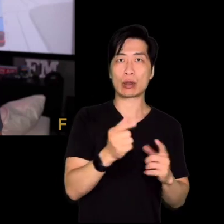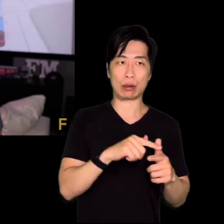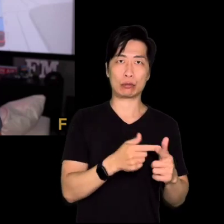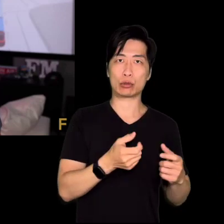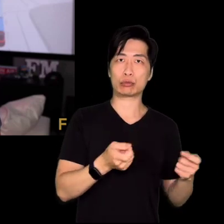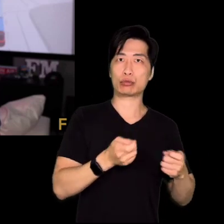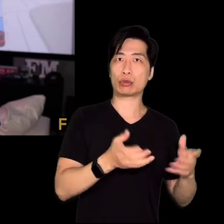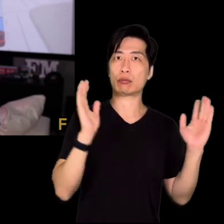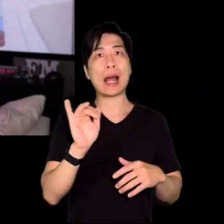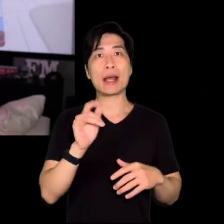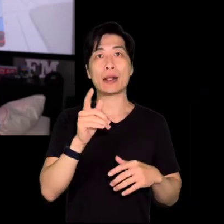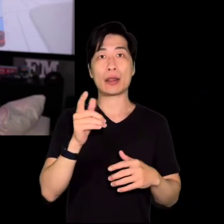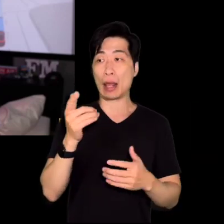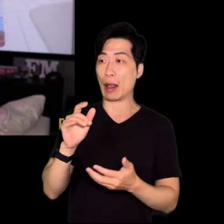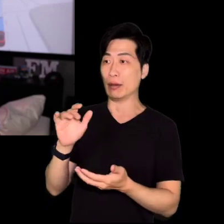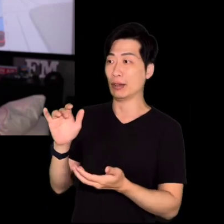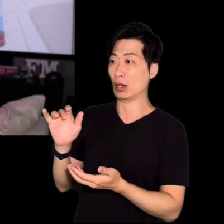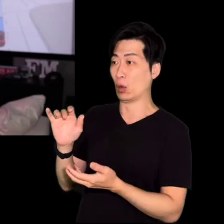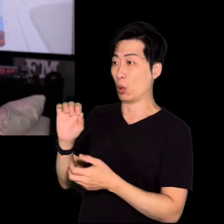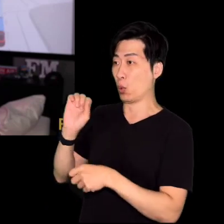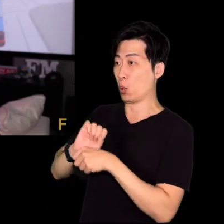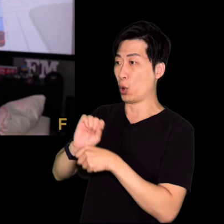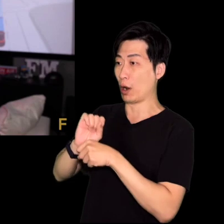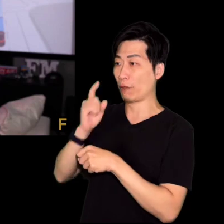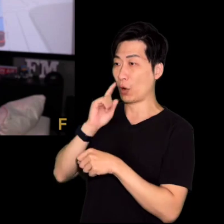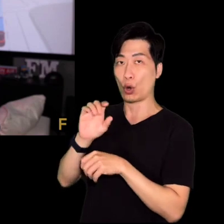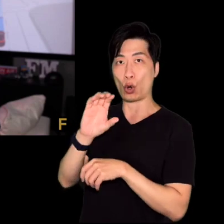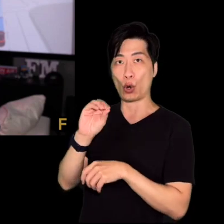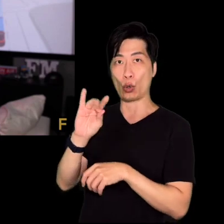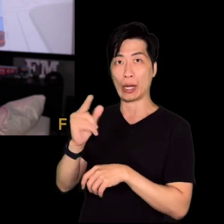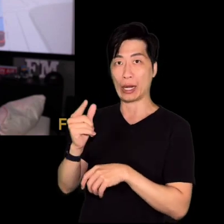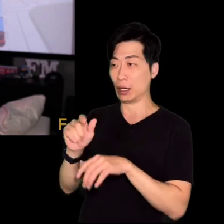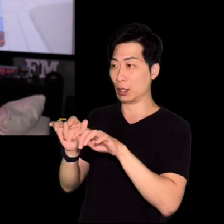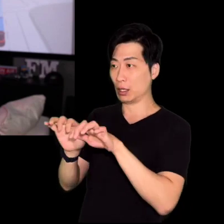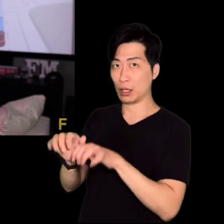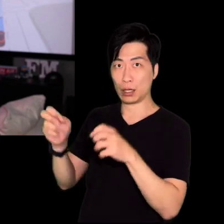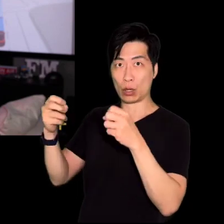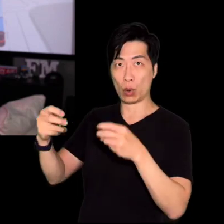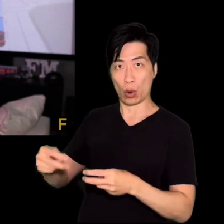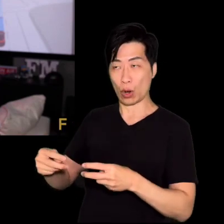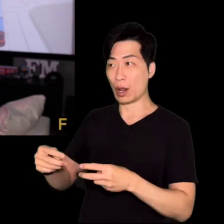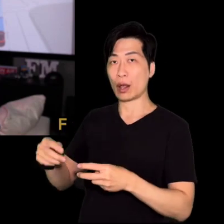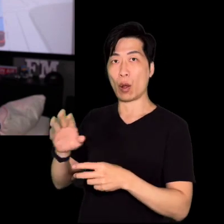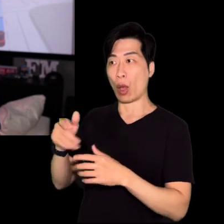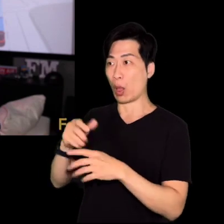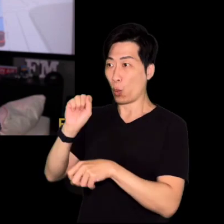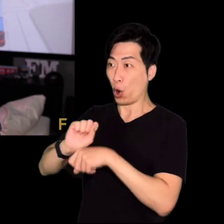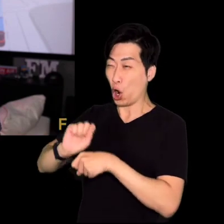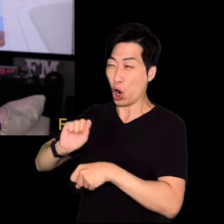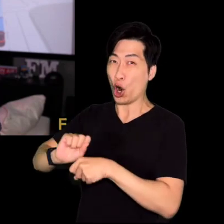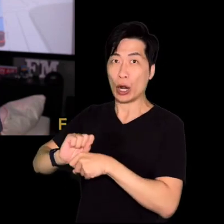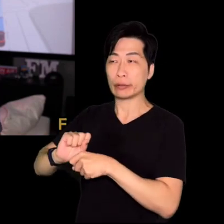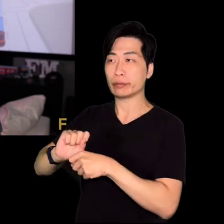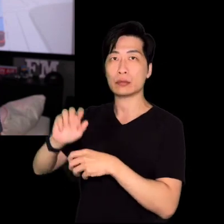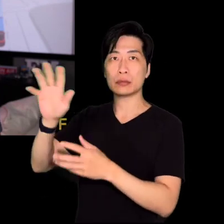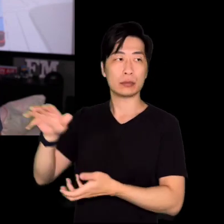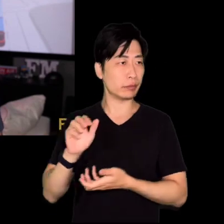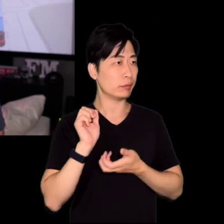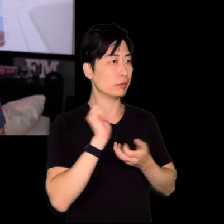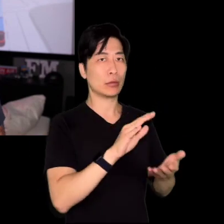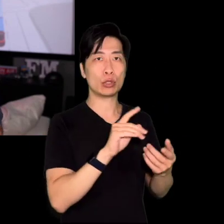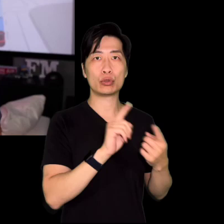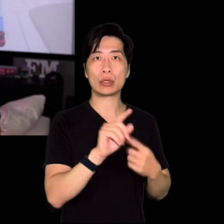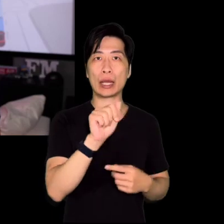like offloading the amount of work somebody has to do to code self-driving, and you're offloading that work onto